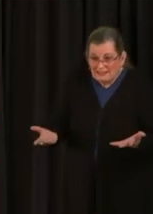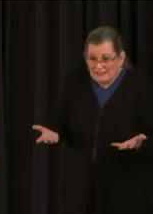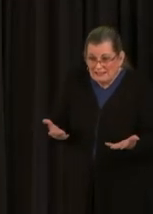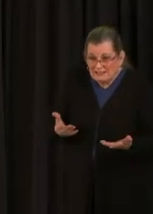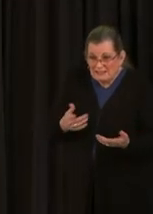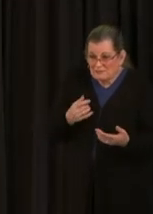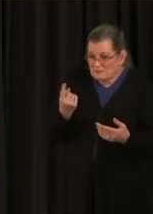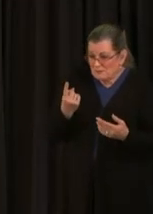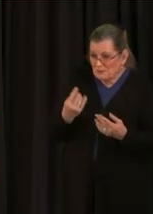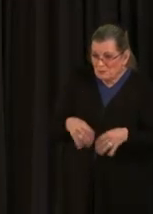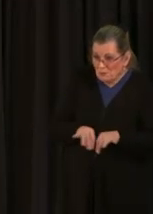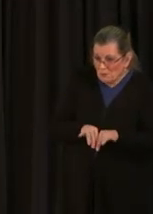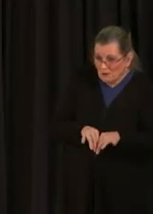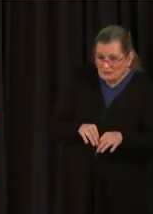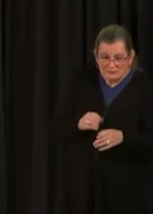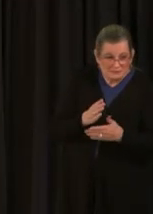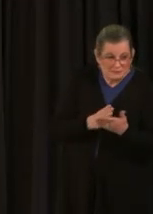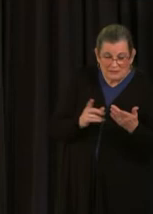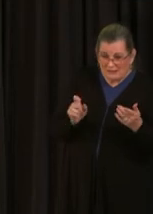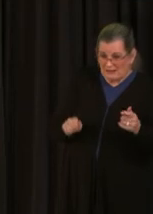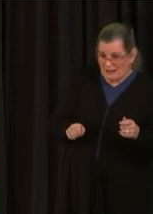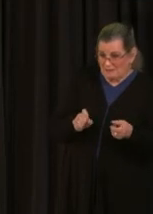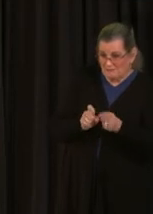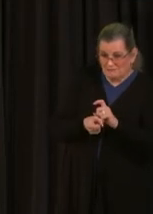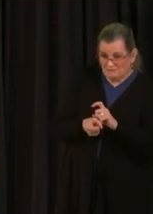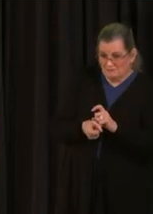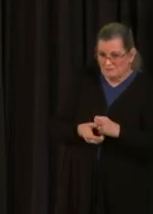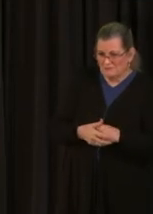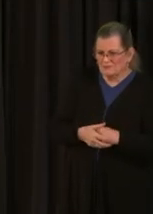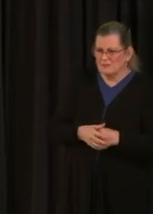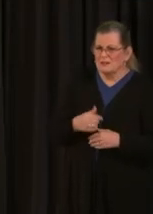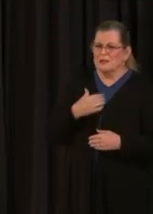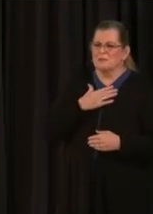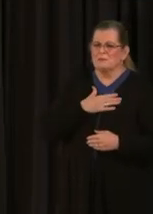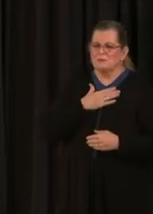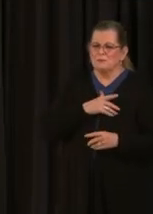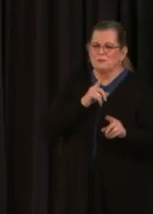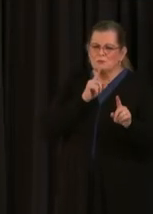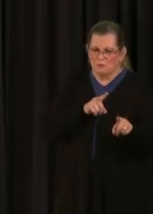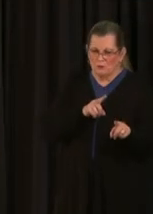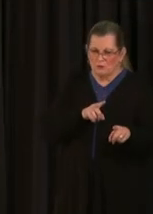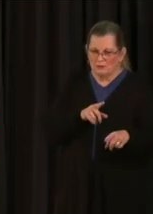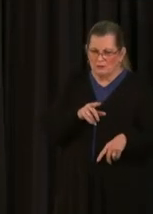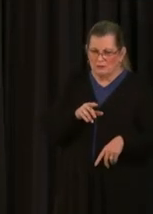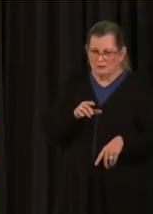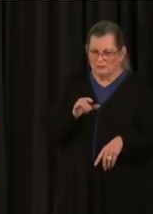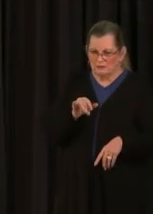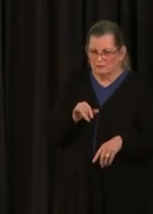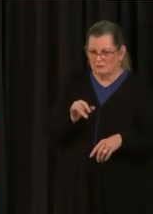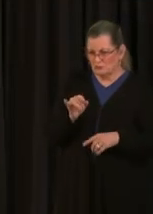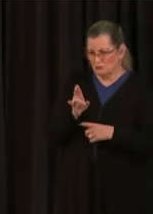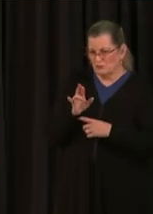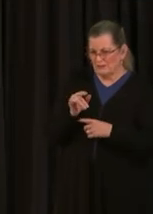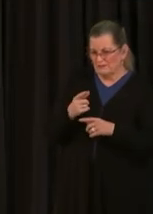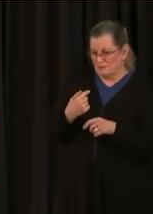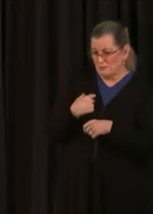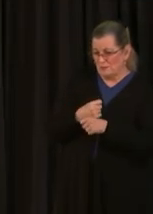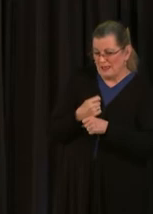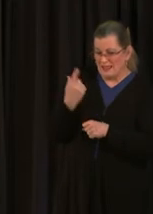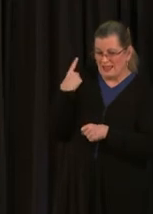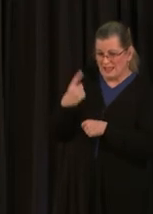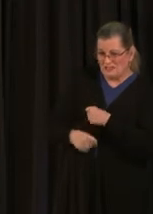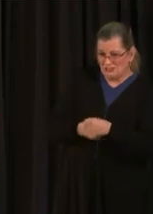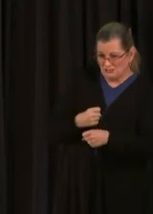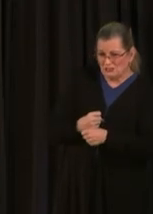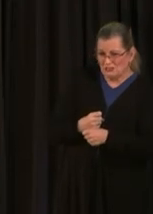More recently, in school year 2021, we have supported the expansion of the One Leadership Academy to H.D. Woodson